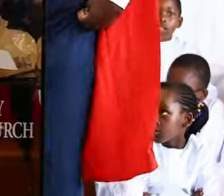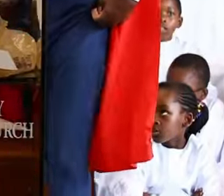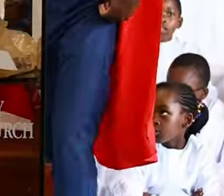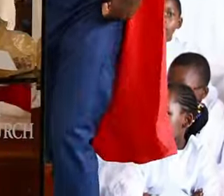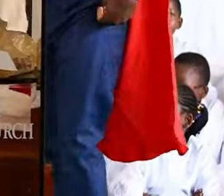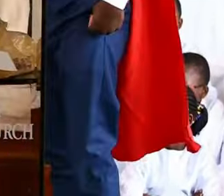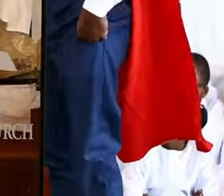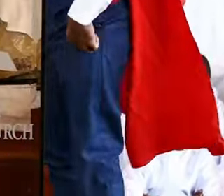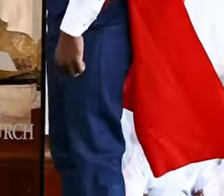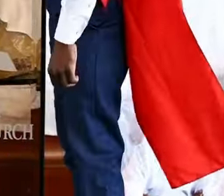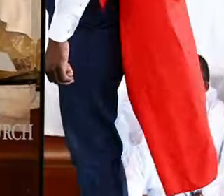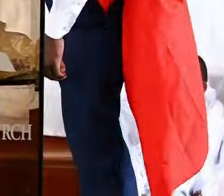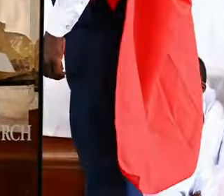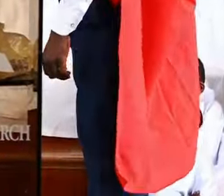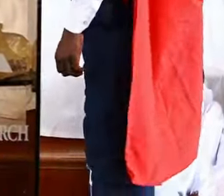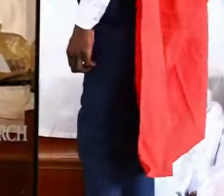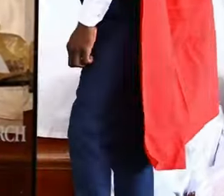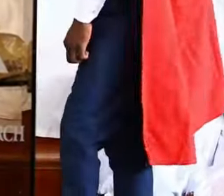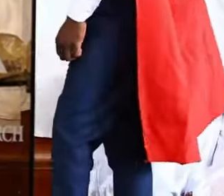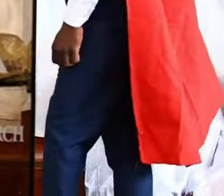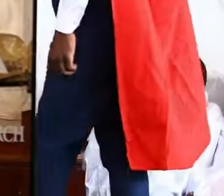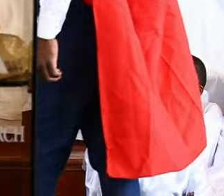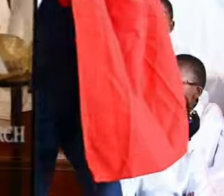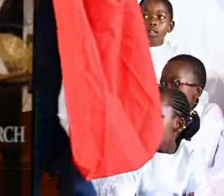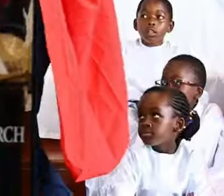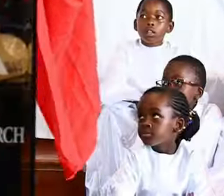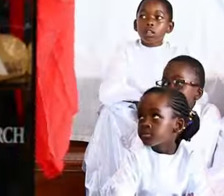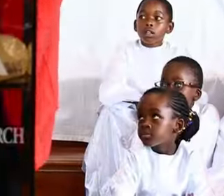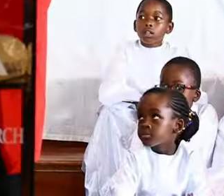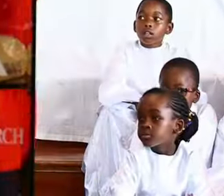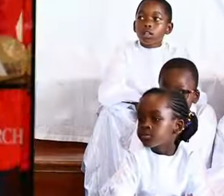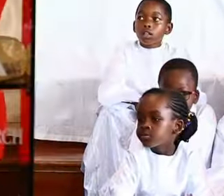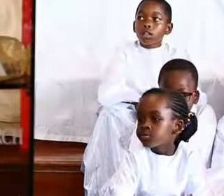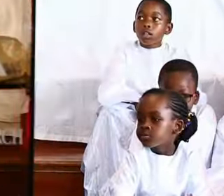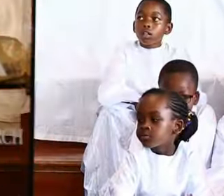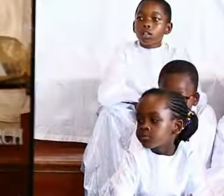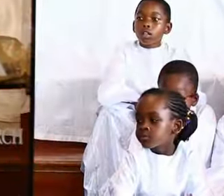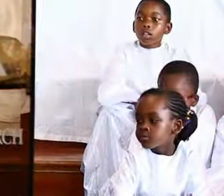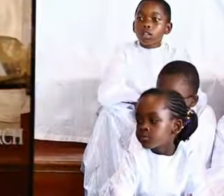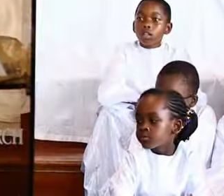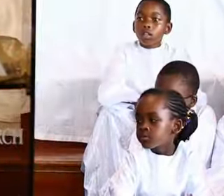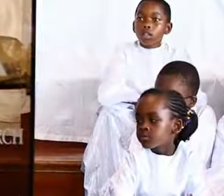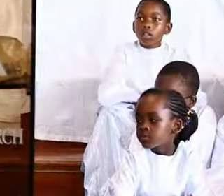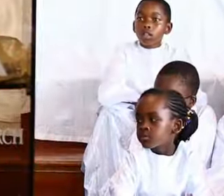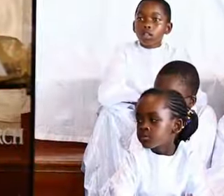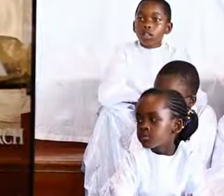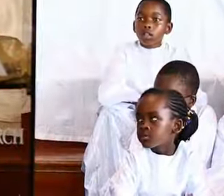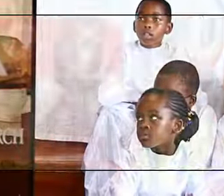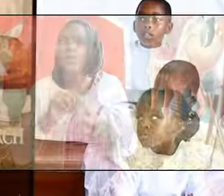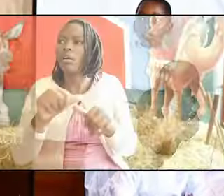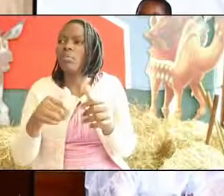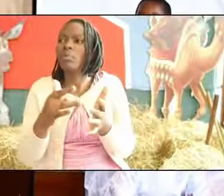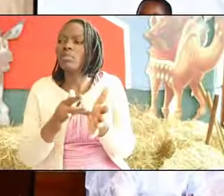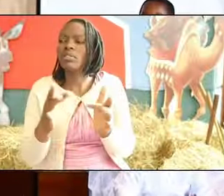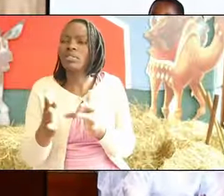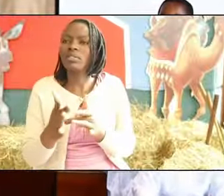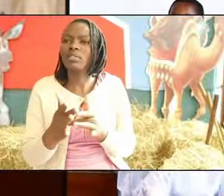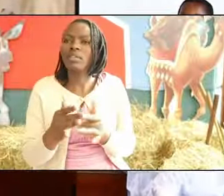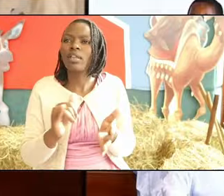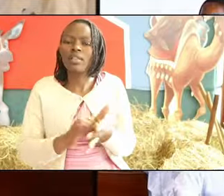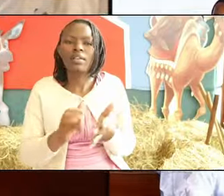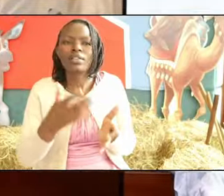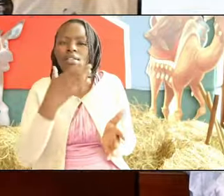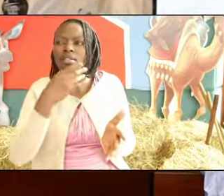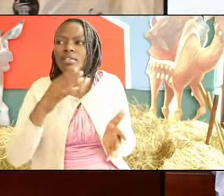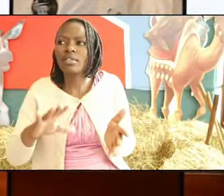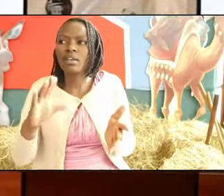Tachi, someone's in a bad mood. You're right. I'm not in the mood. Well, can you hear that, Jesus? That is the sound